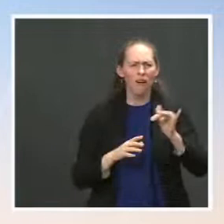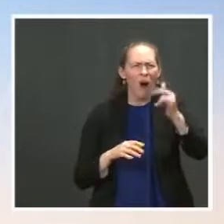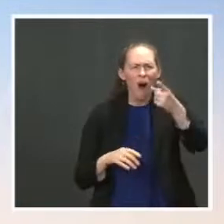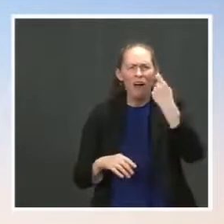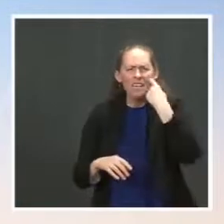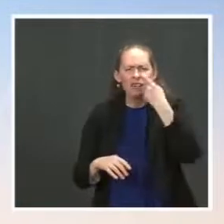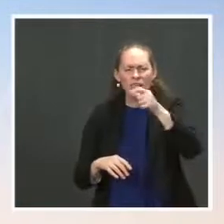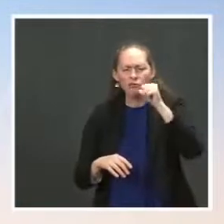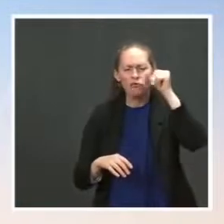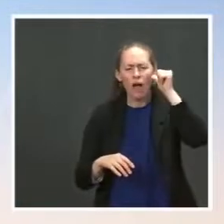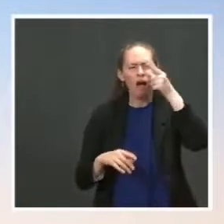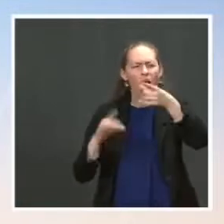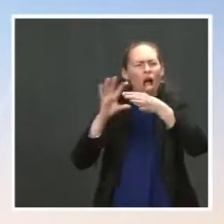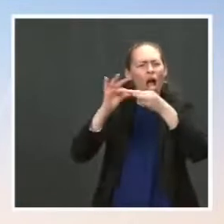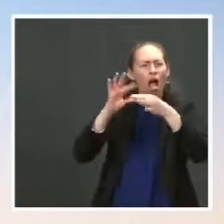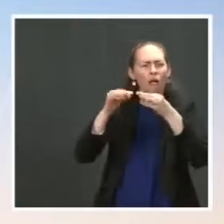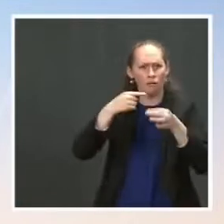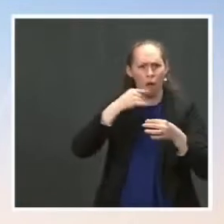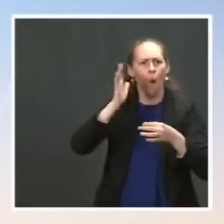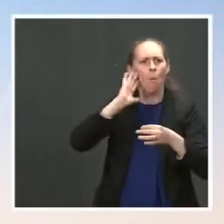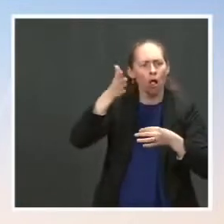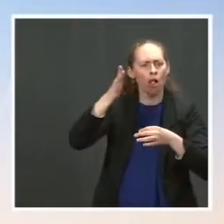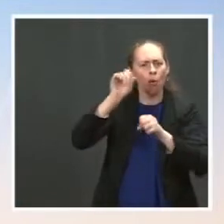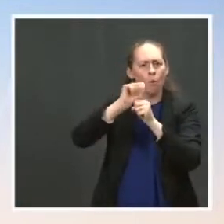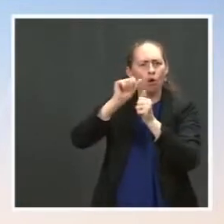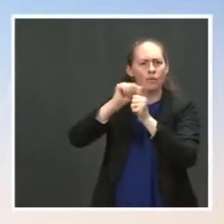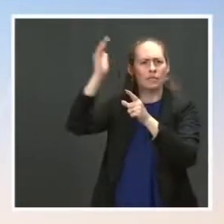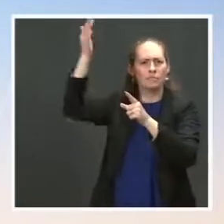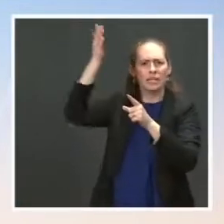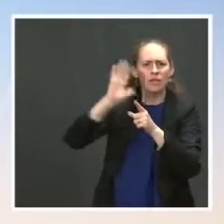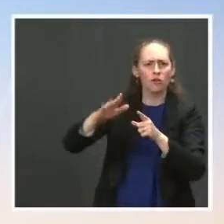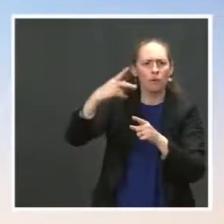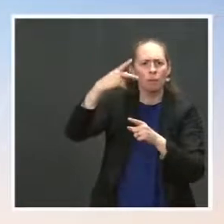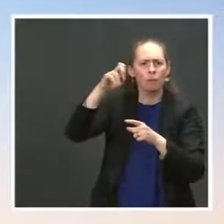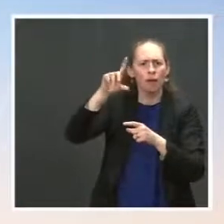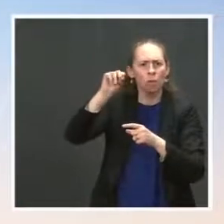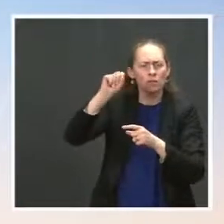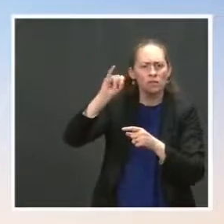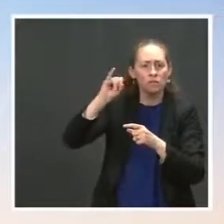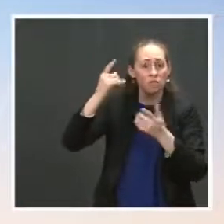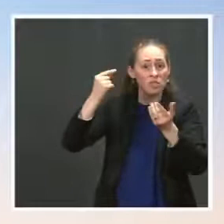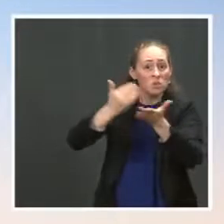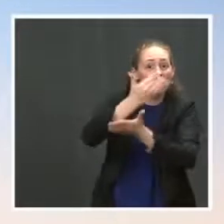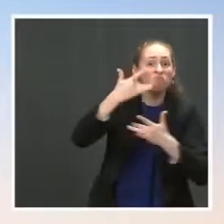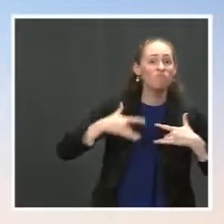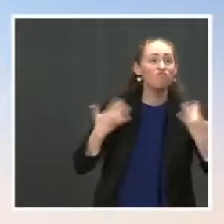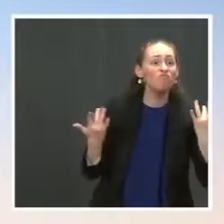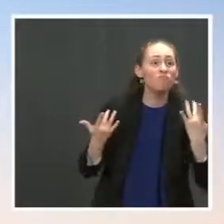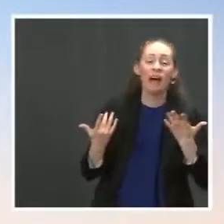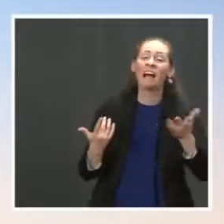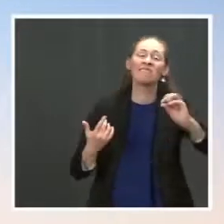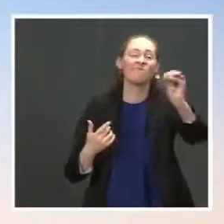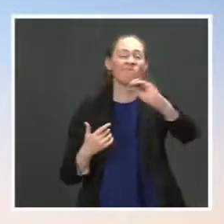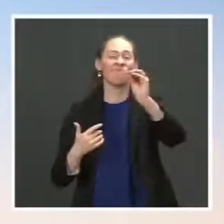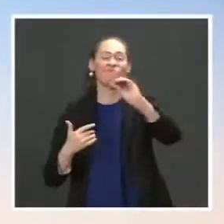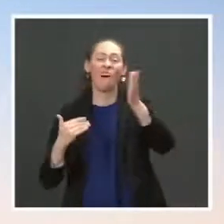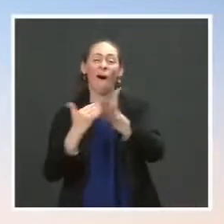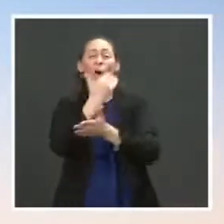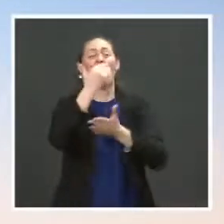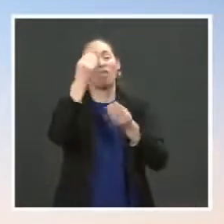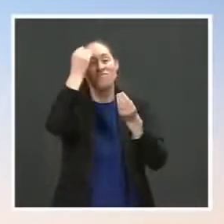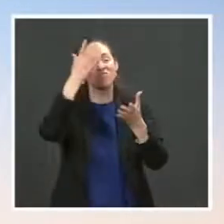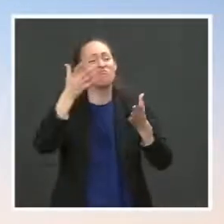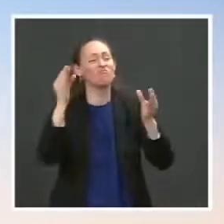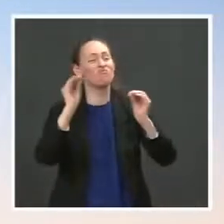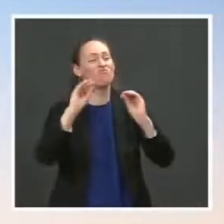you're still working with the Speaker's office, but nothing new to add? Nothing new to report. And I would just remind you